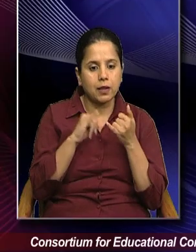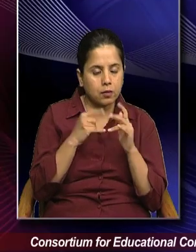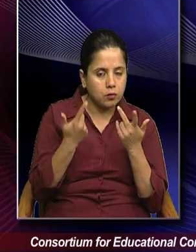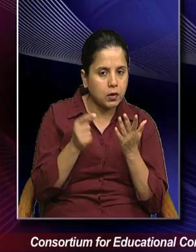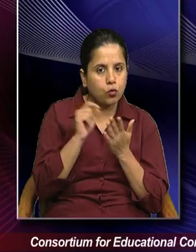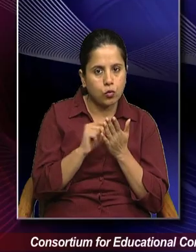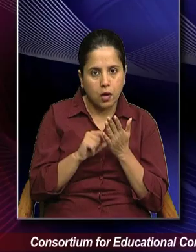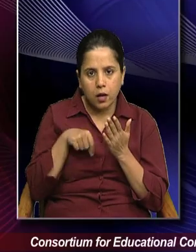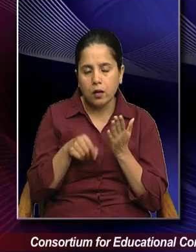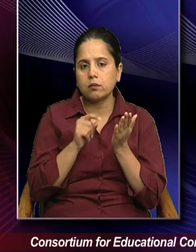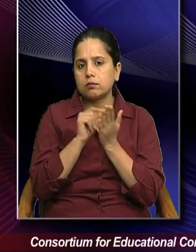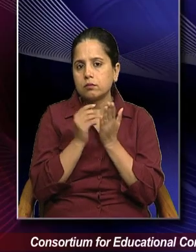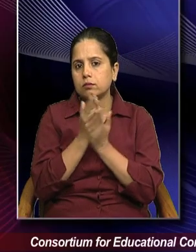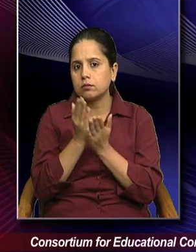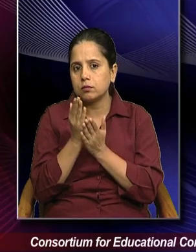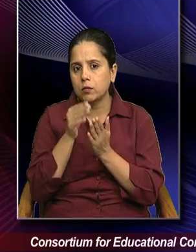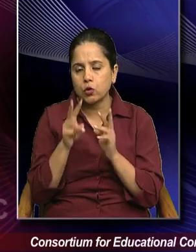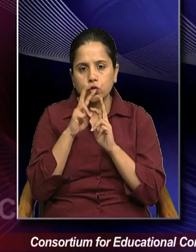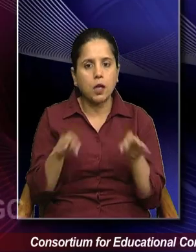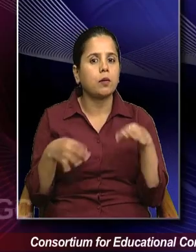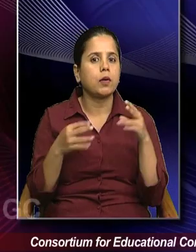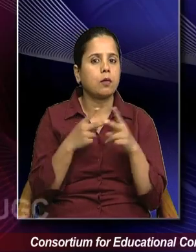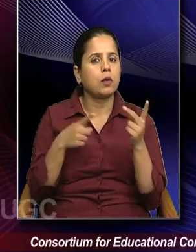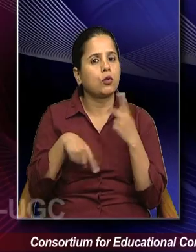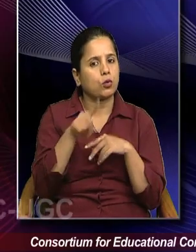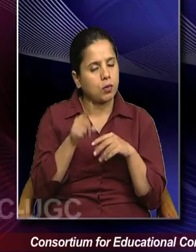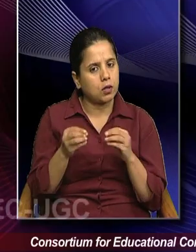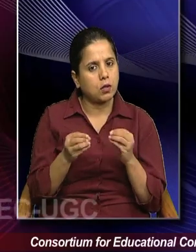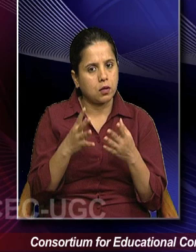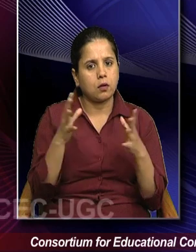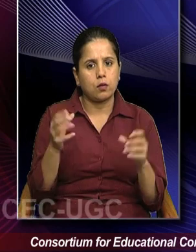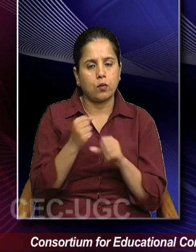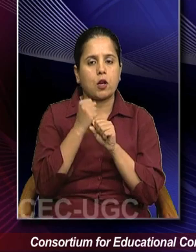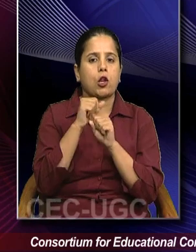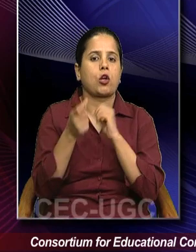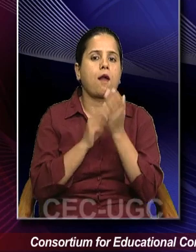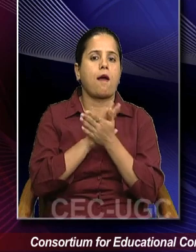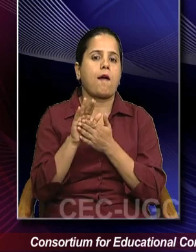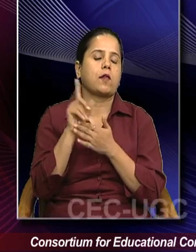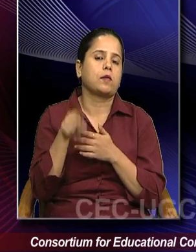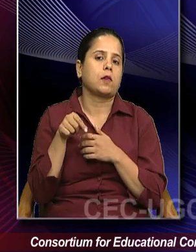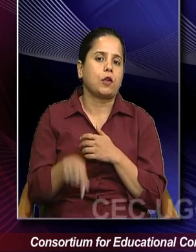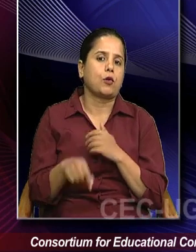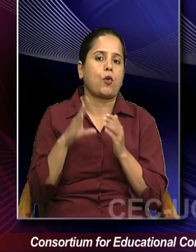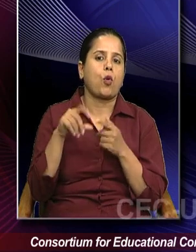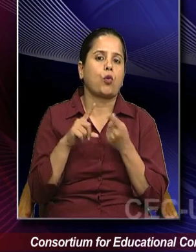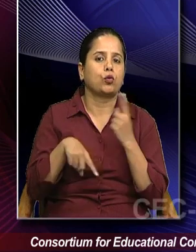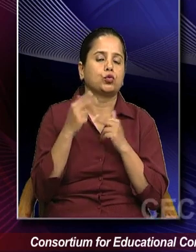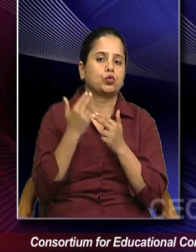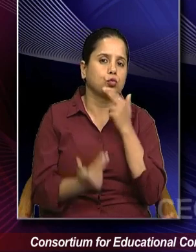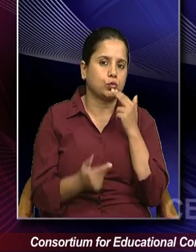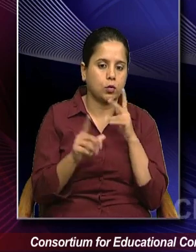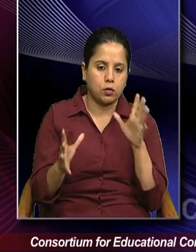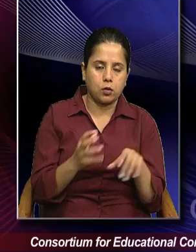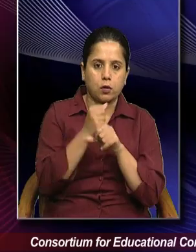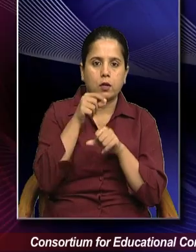reports from research papers. So, start with nut graph. A nut graph is the core of your story,